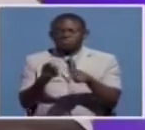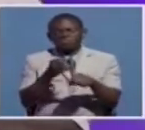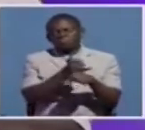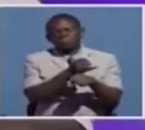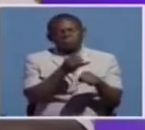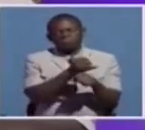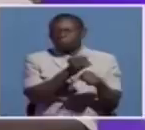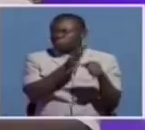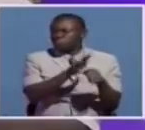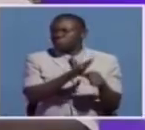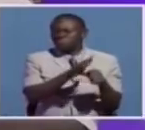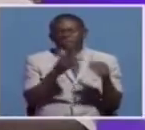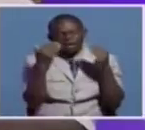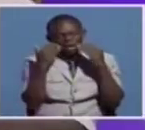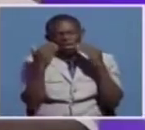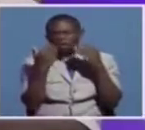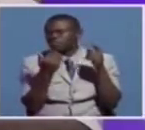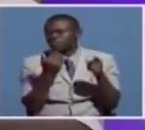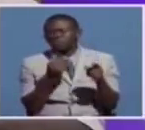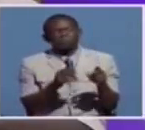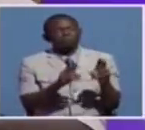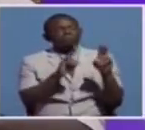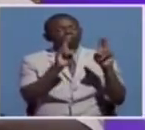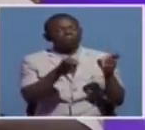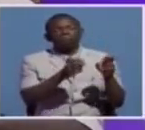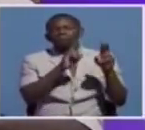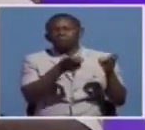But when his son died, he said, no, this thing must be fought.